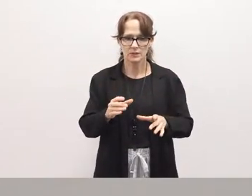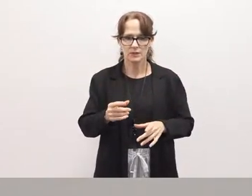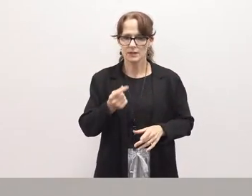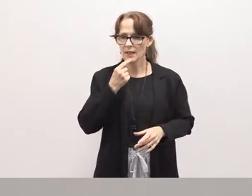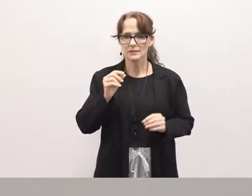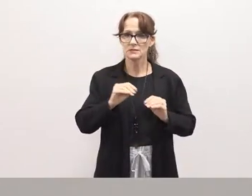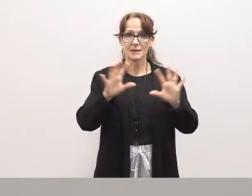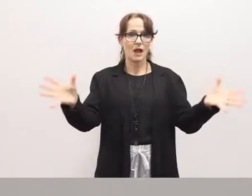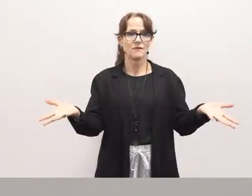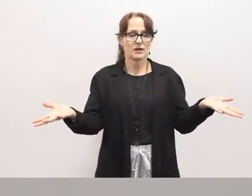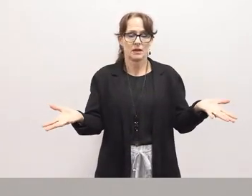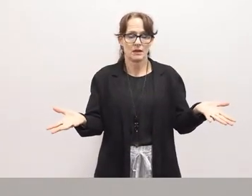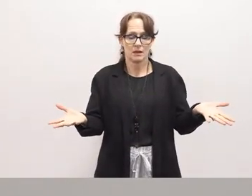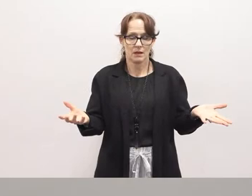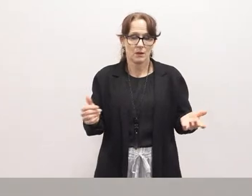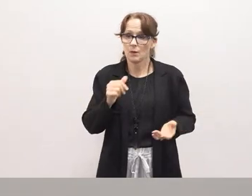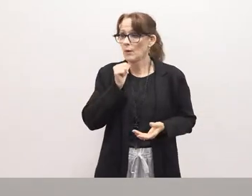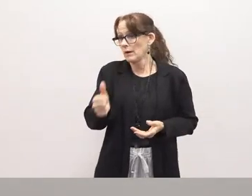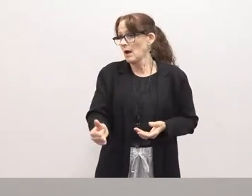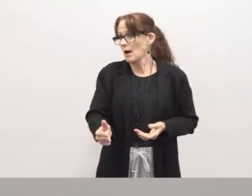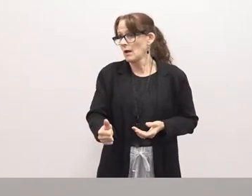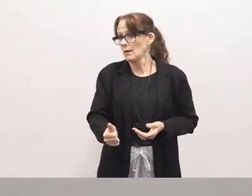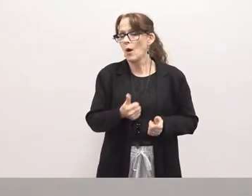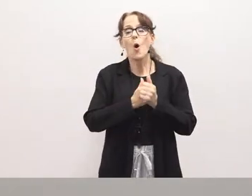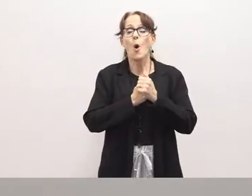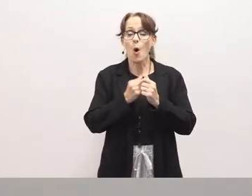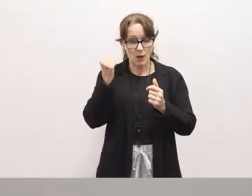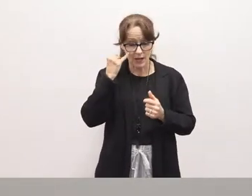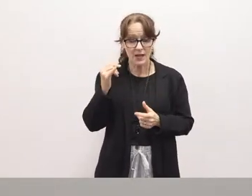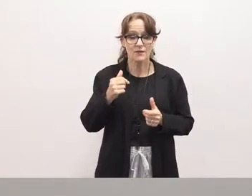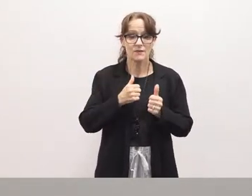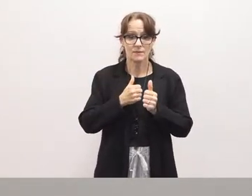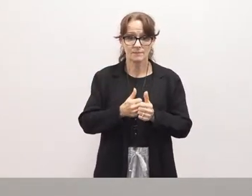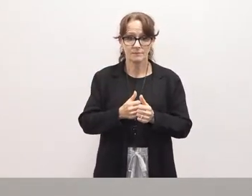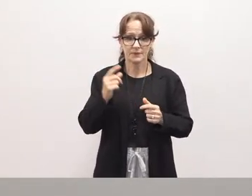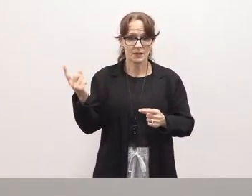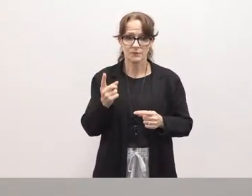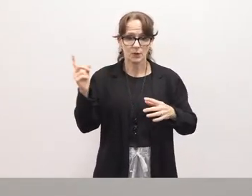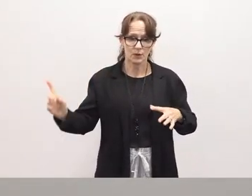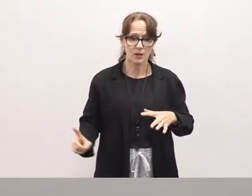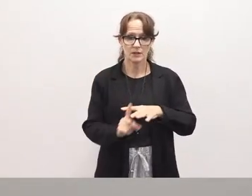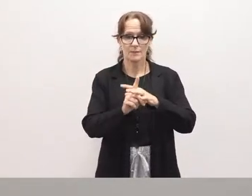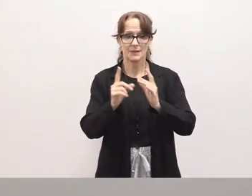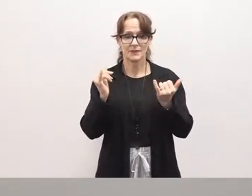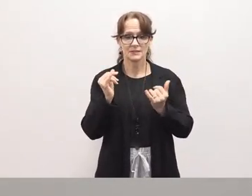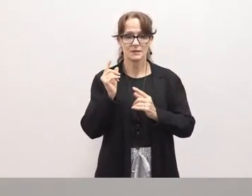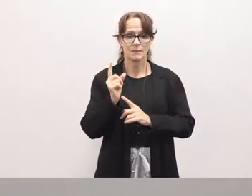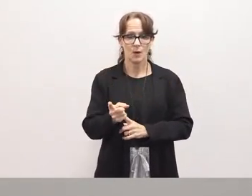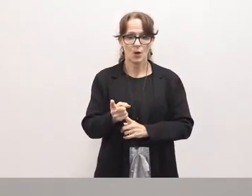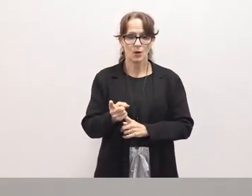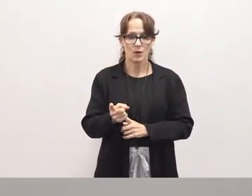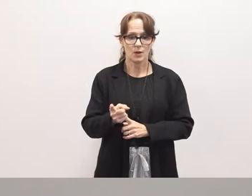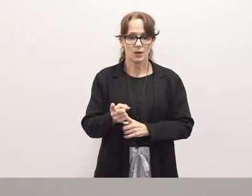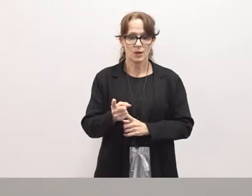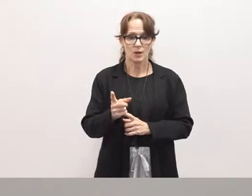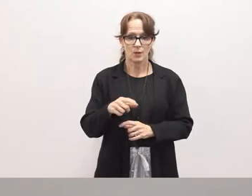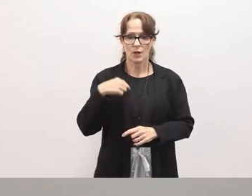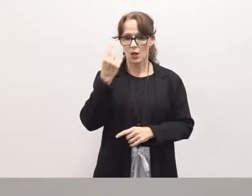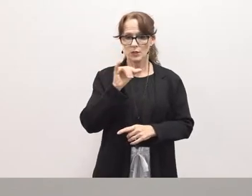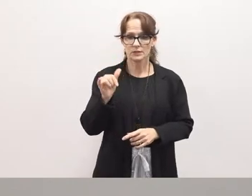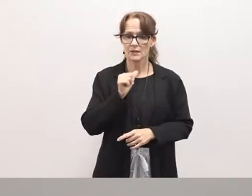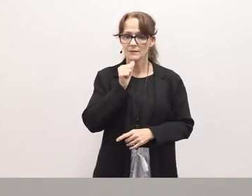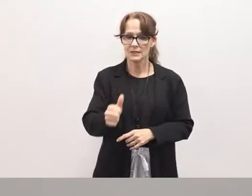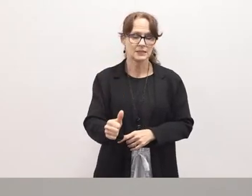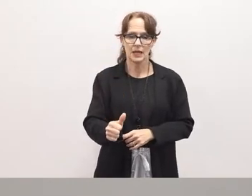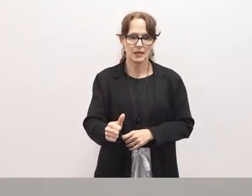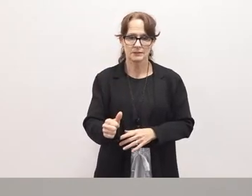it, or we're going to abide by it. I'm sorry it comes up right at this moment because of what it looks like, but it